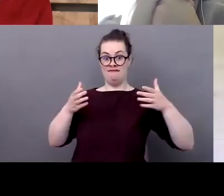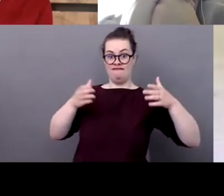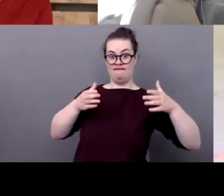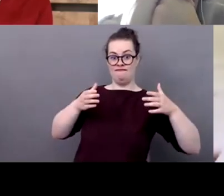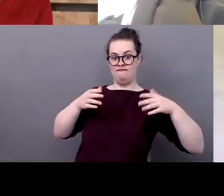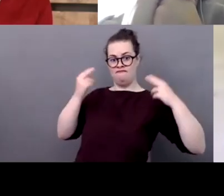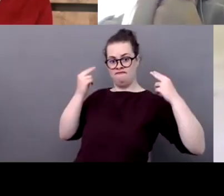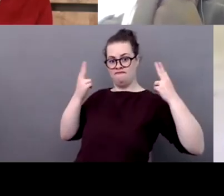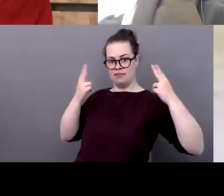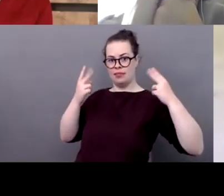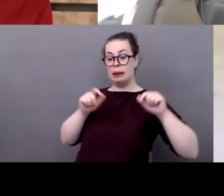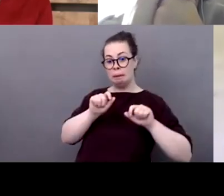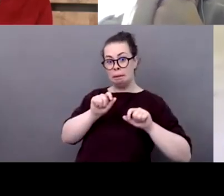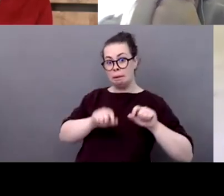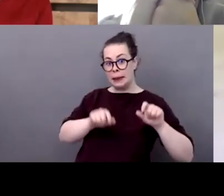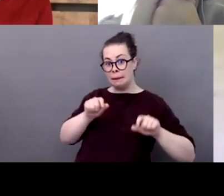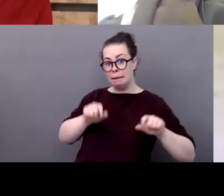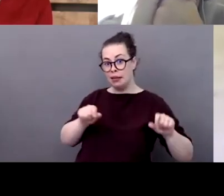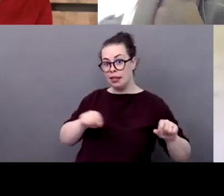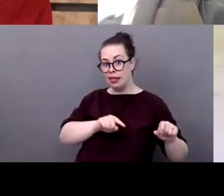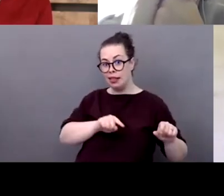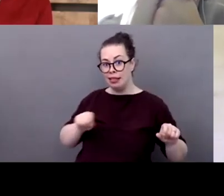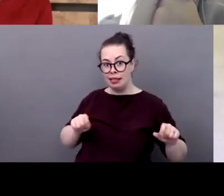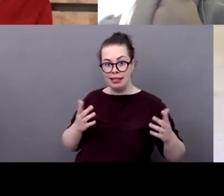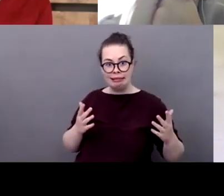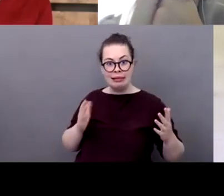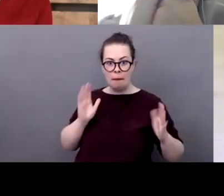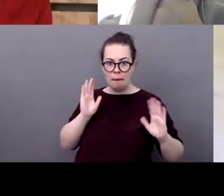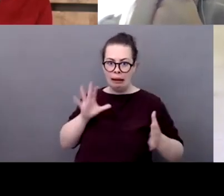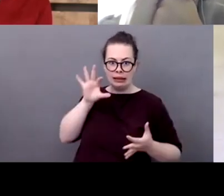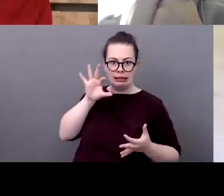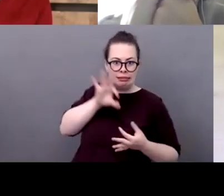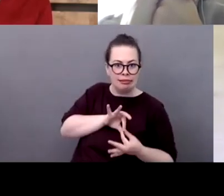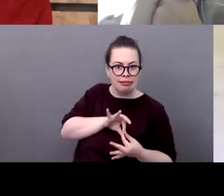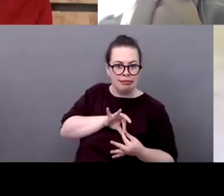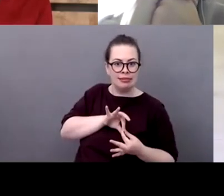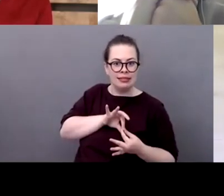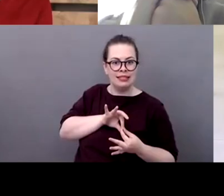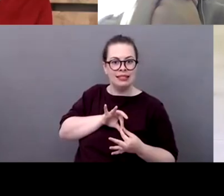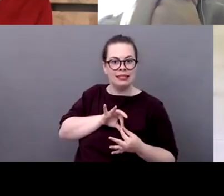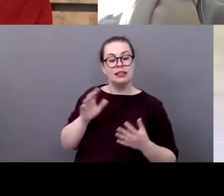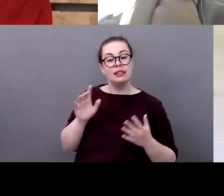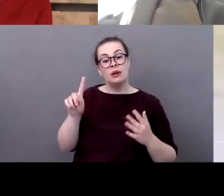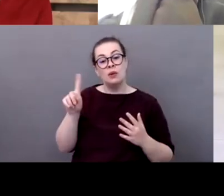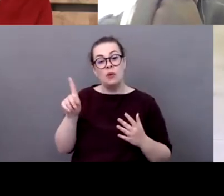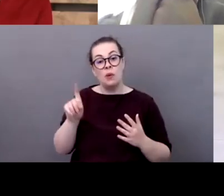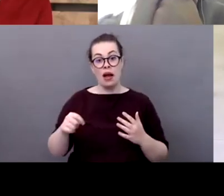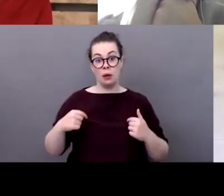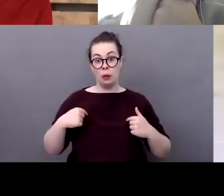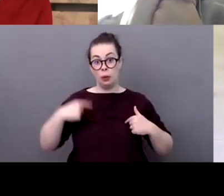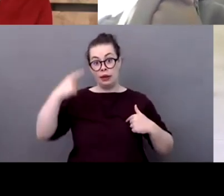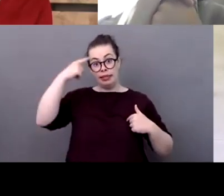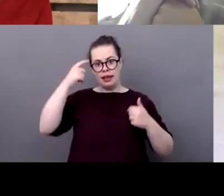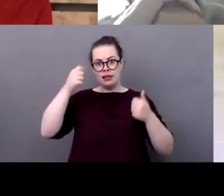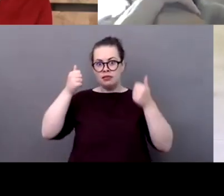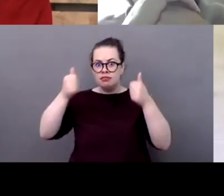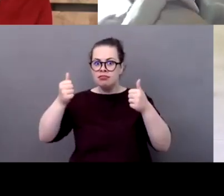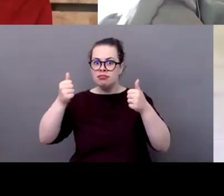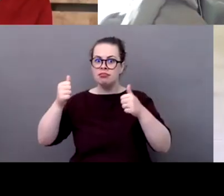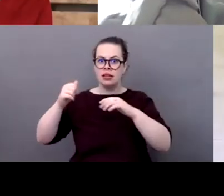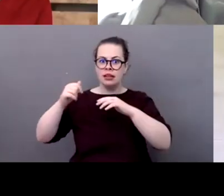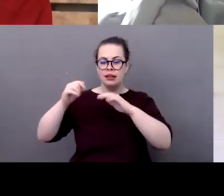and also who are they going to impact? You know, it's sometimes these sustainable solutions are just